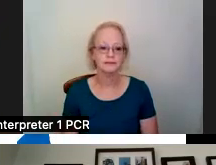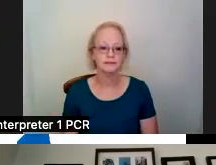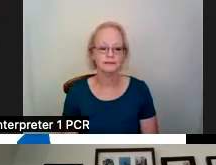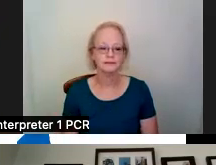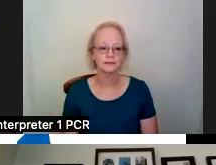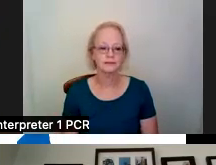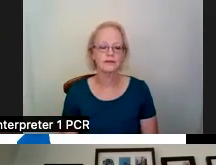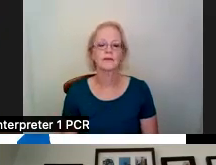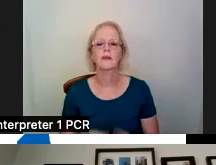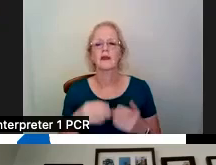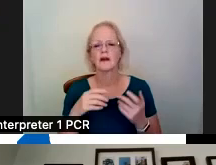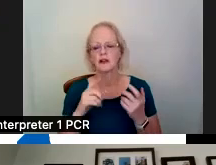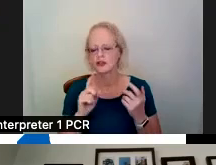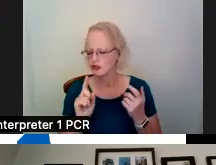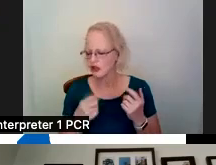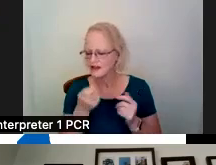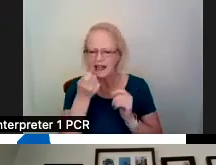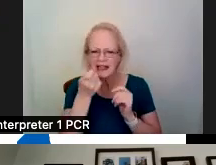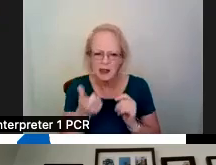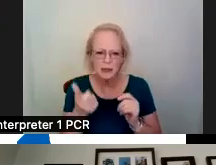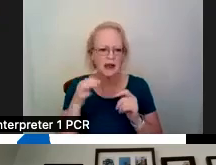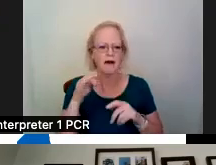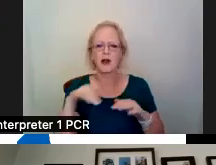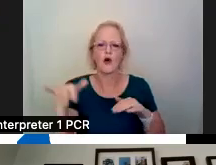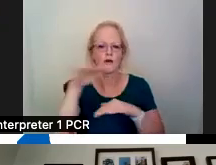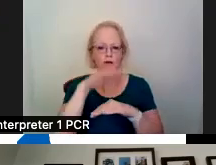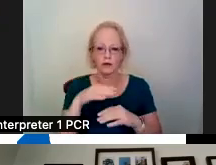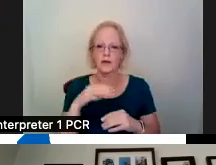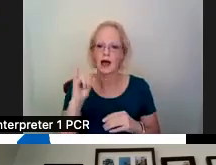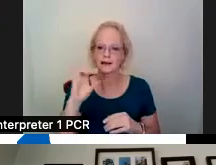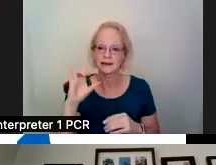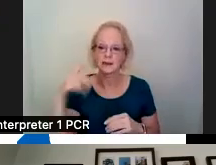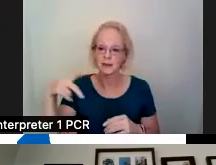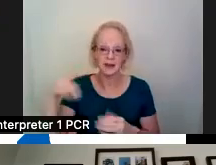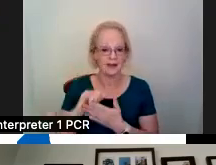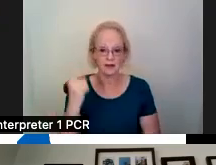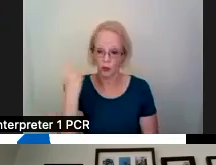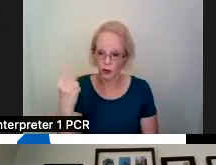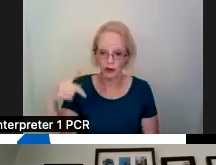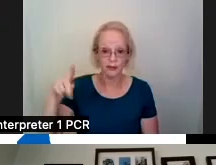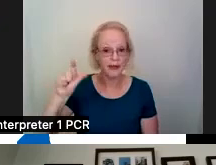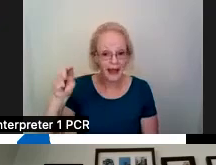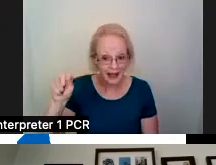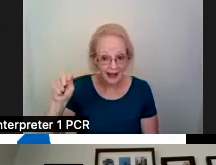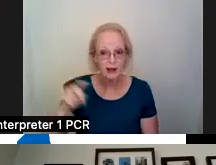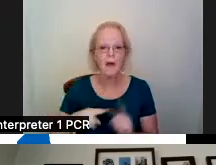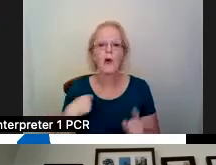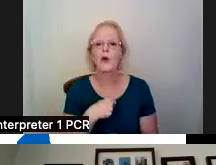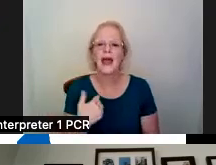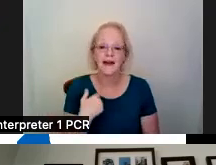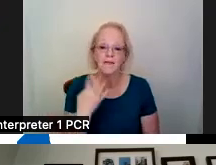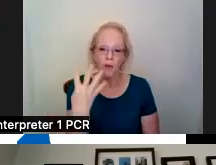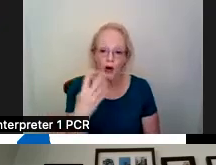So give you just a bit of an overview. The ICPP is one plan, but we actually have 4 forms of benefit